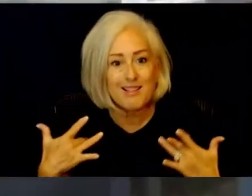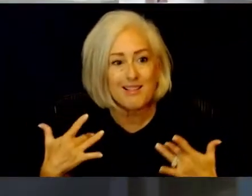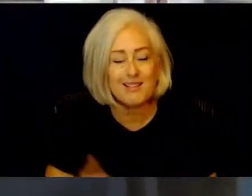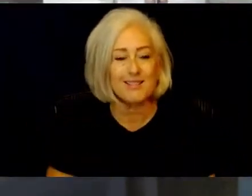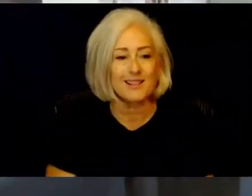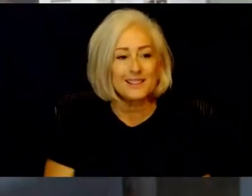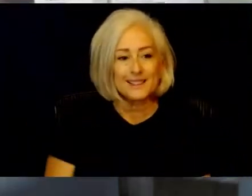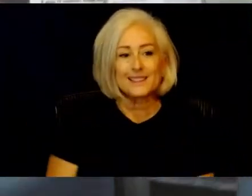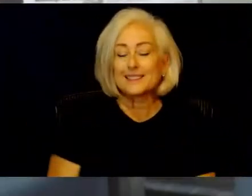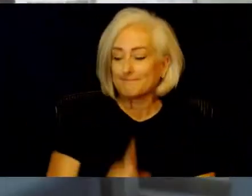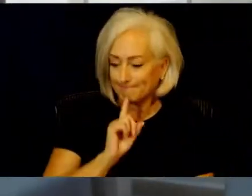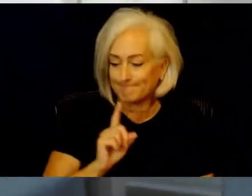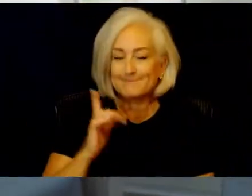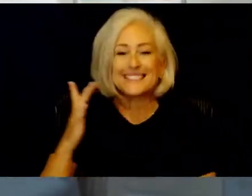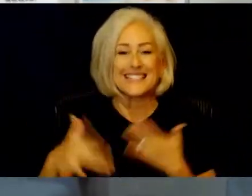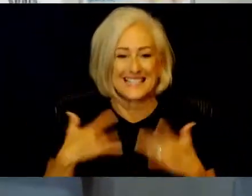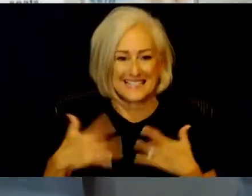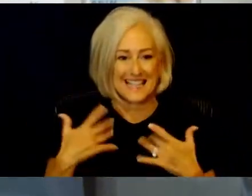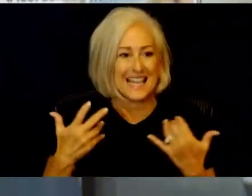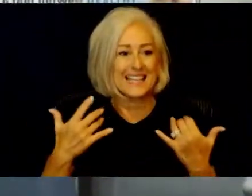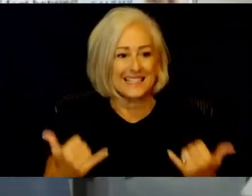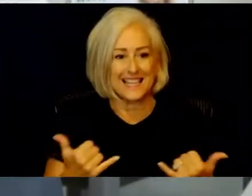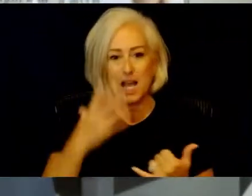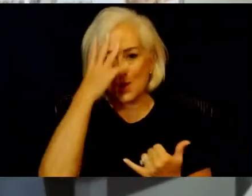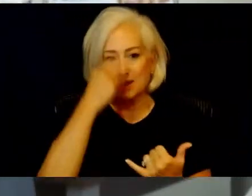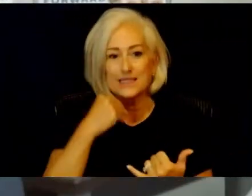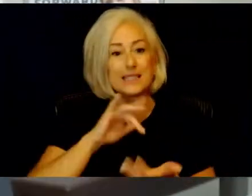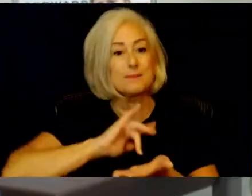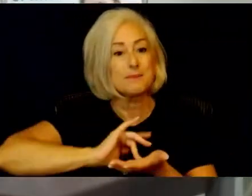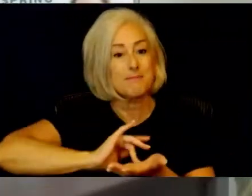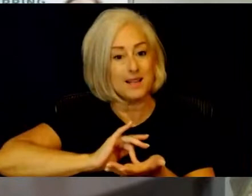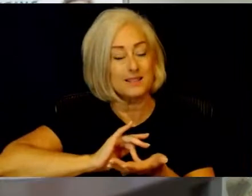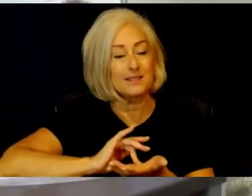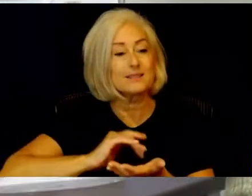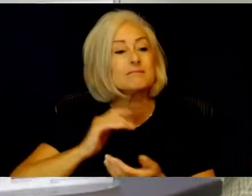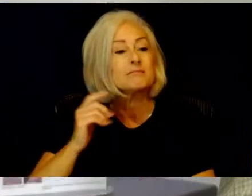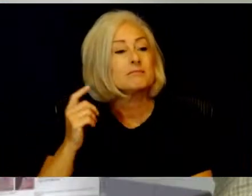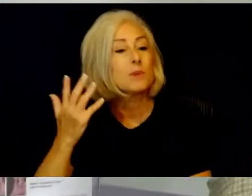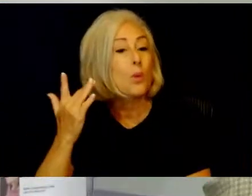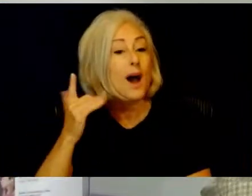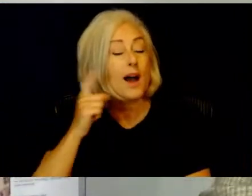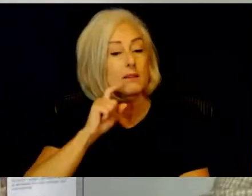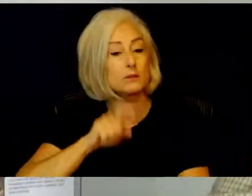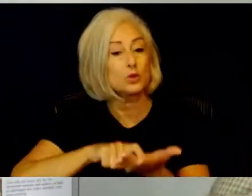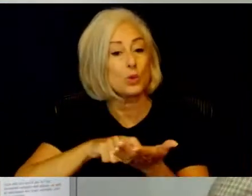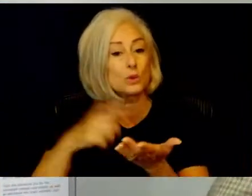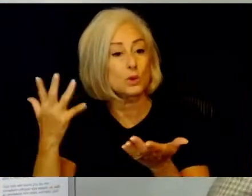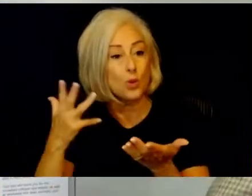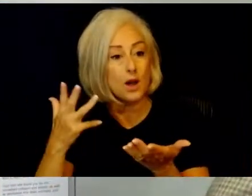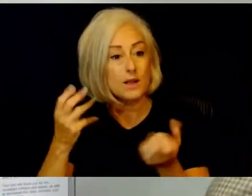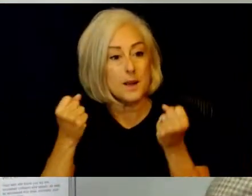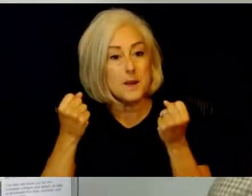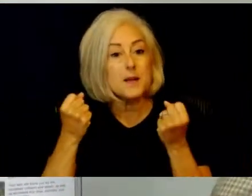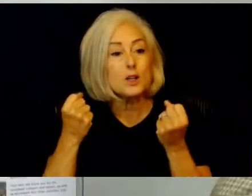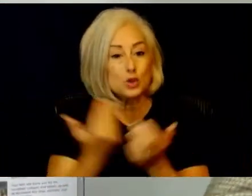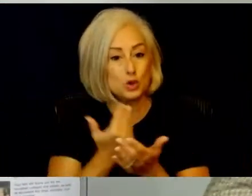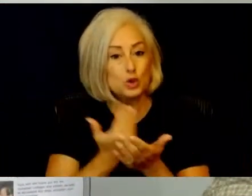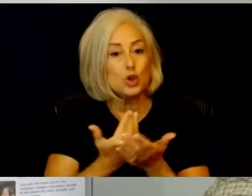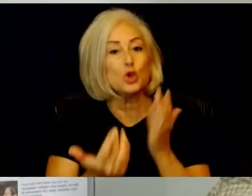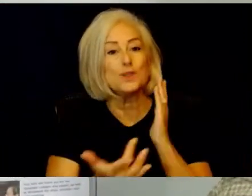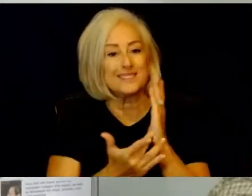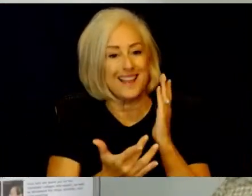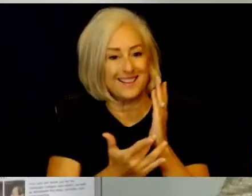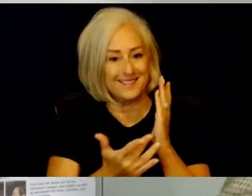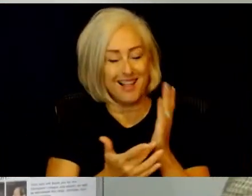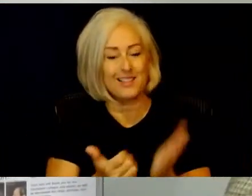very exciting right now in the field of sleep medicine. What we are noticing is a use of a lot of newer technologies in trying to increase the